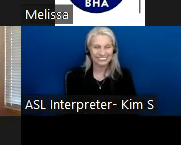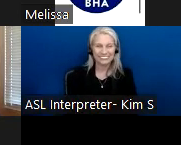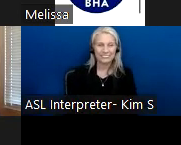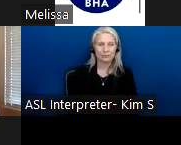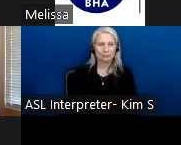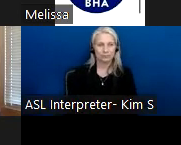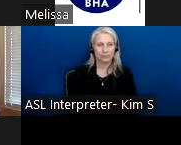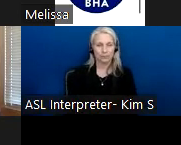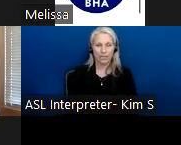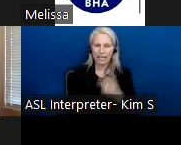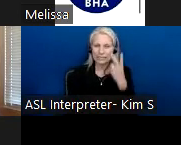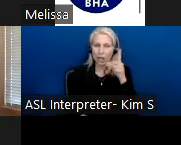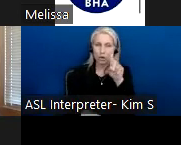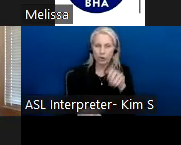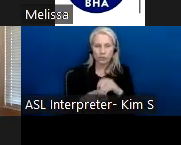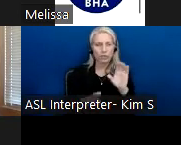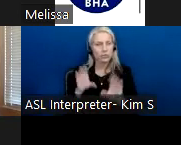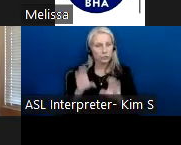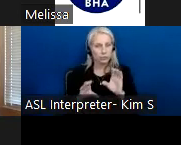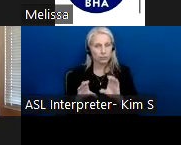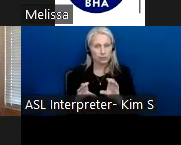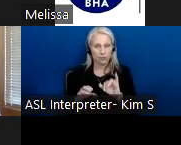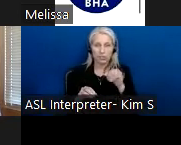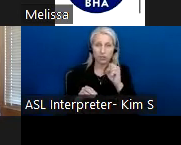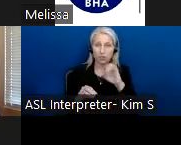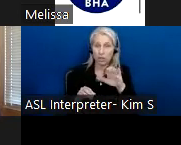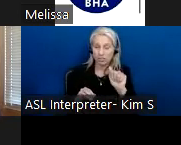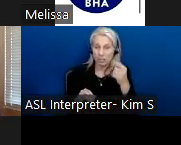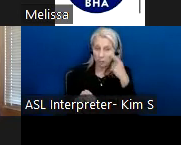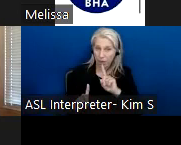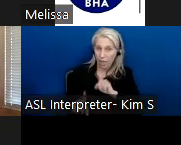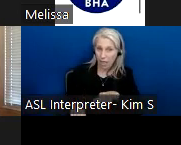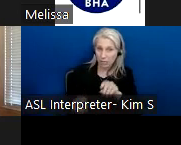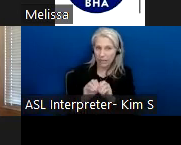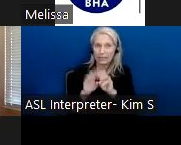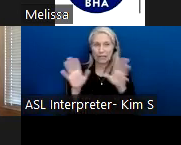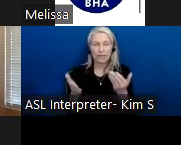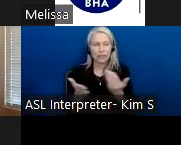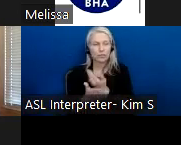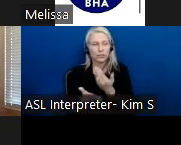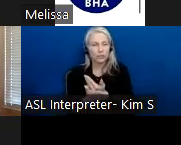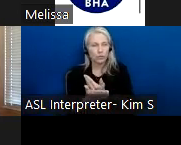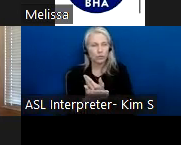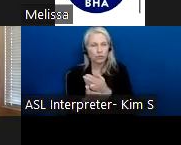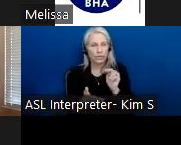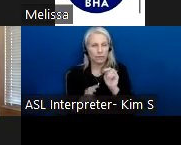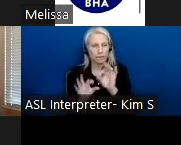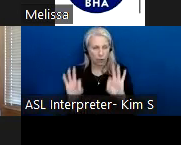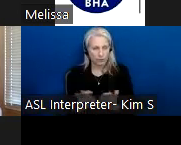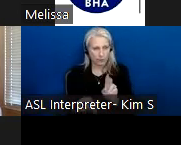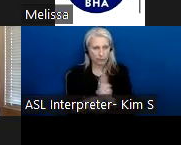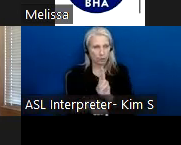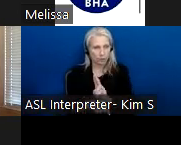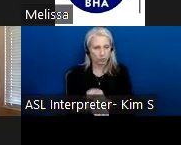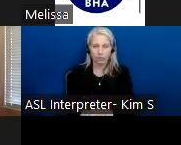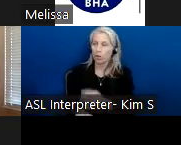And there's a question in the chat. Jessica, do you want to take that? Would you clarify if the new informs can be used? Yes, so when